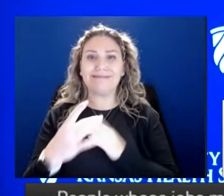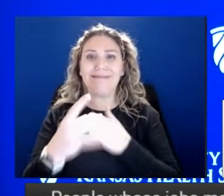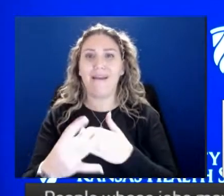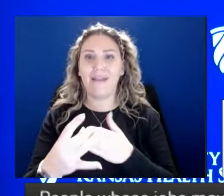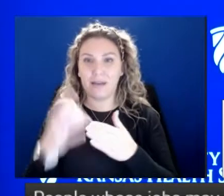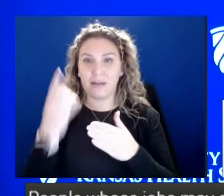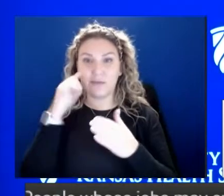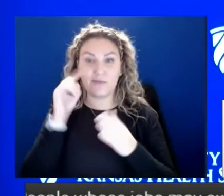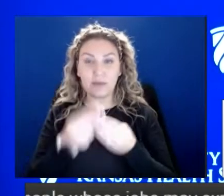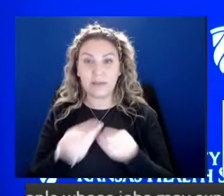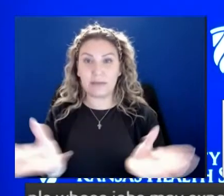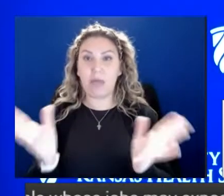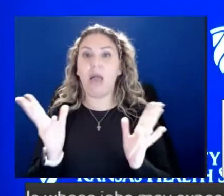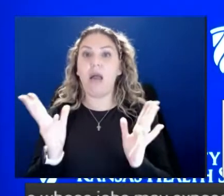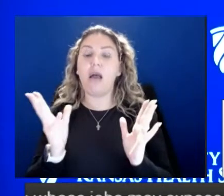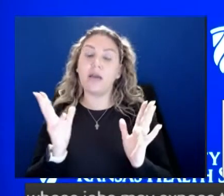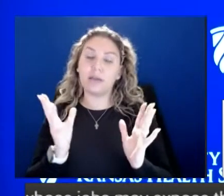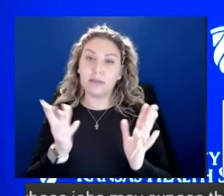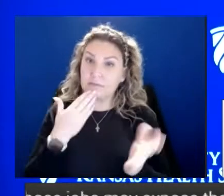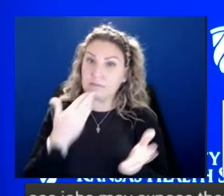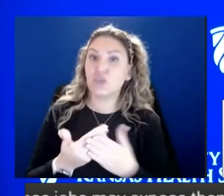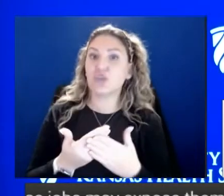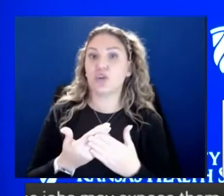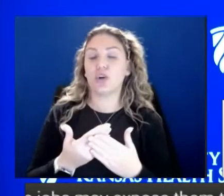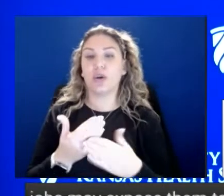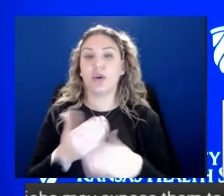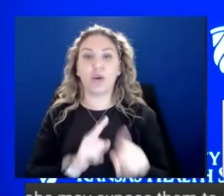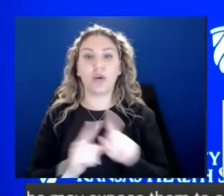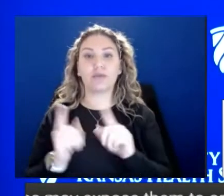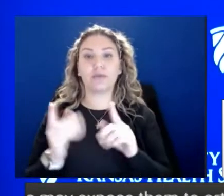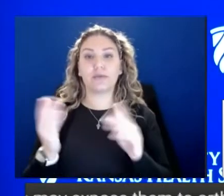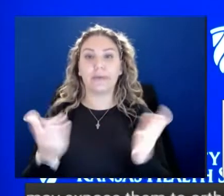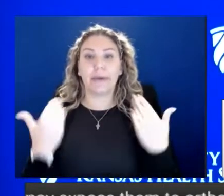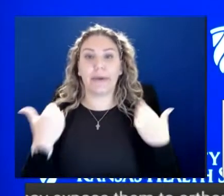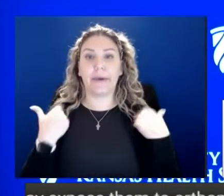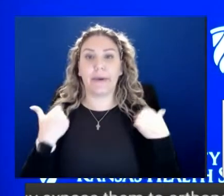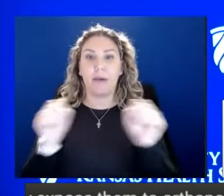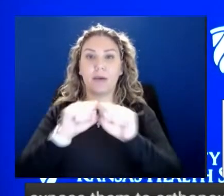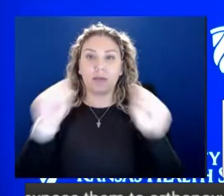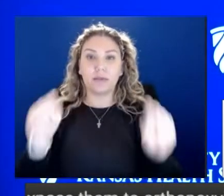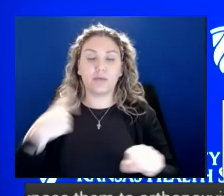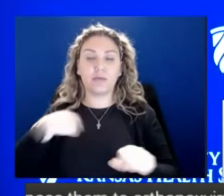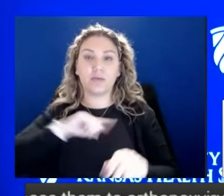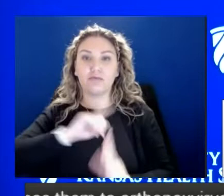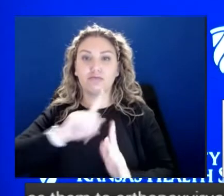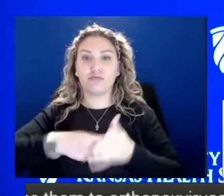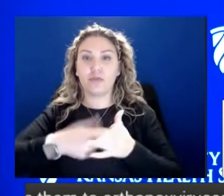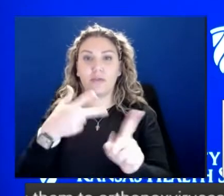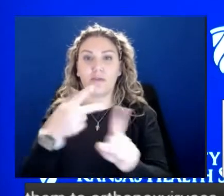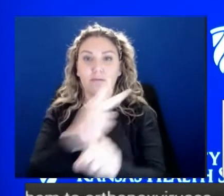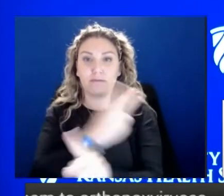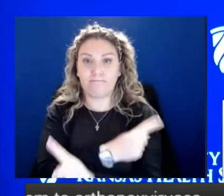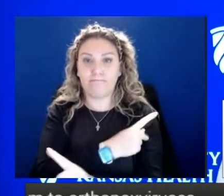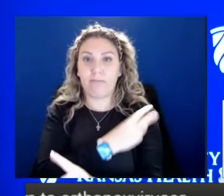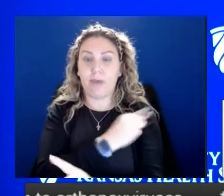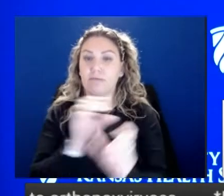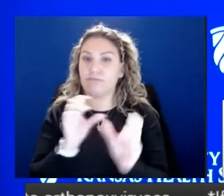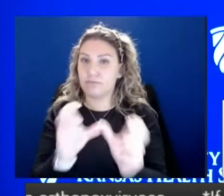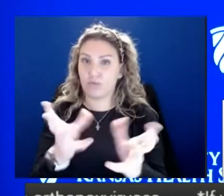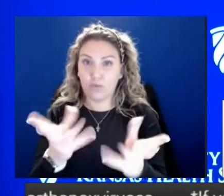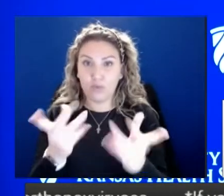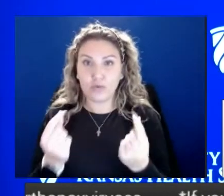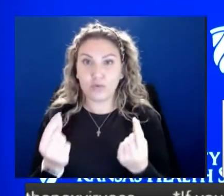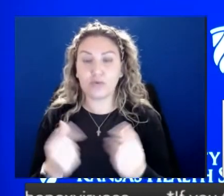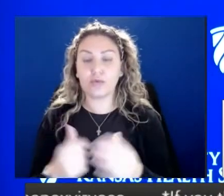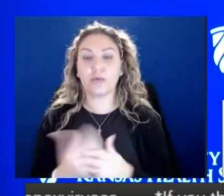is good as well. And certainly here at the health system, we have started vaccinating patients and will continue to want to do that, again, to try